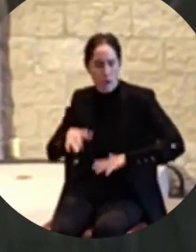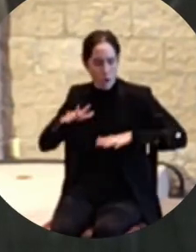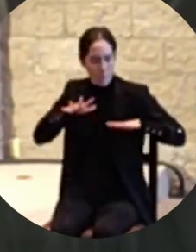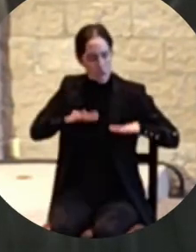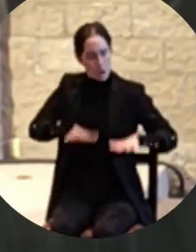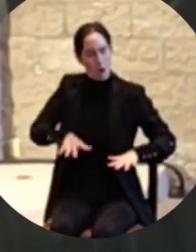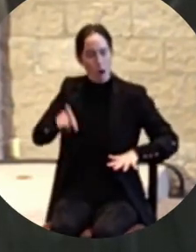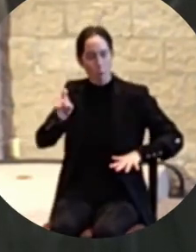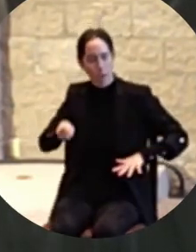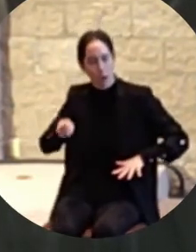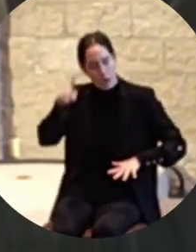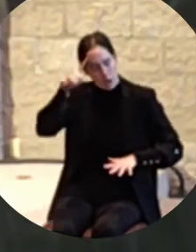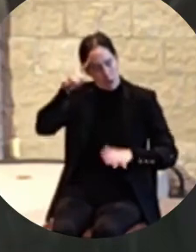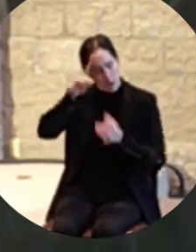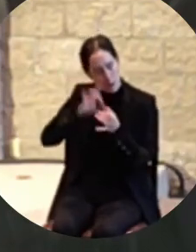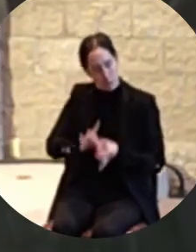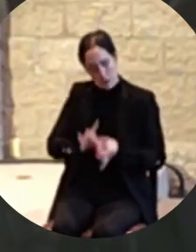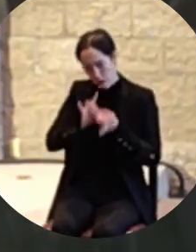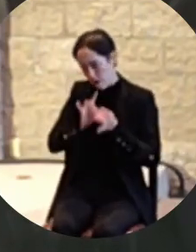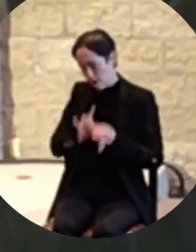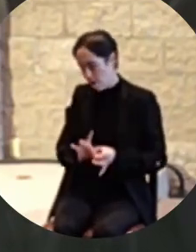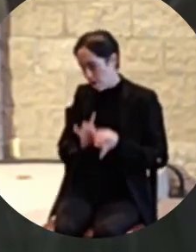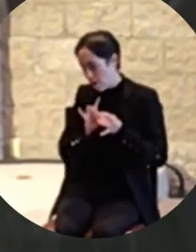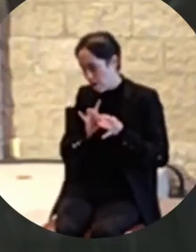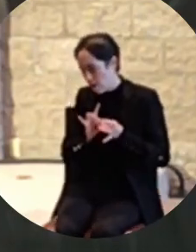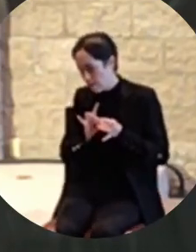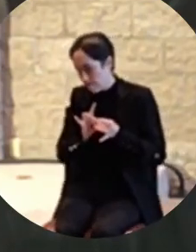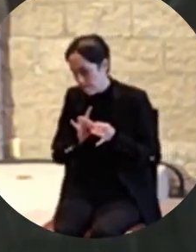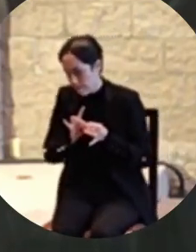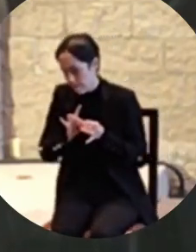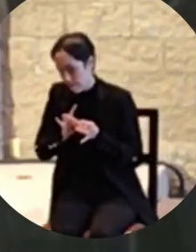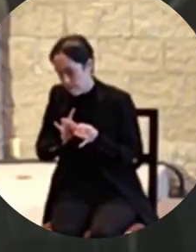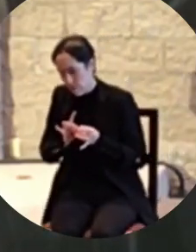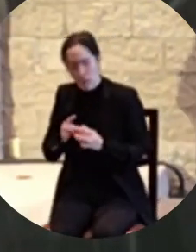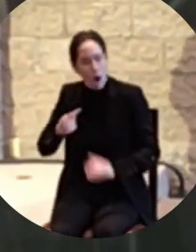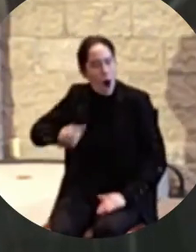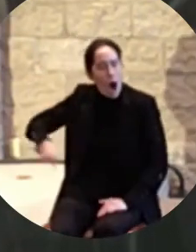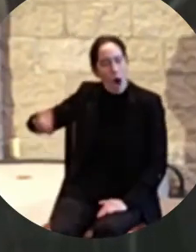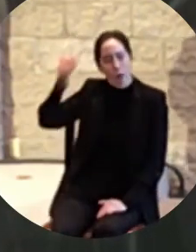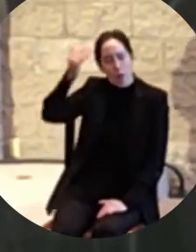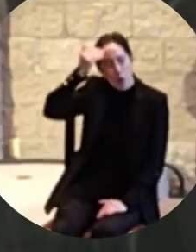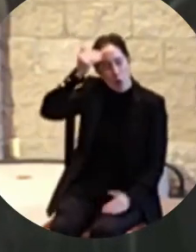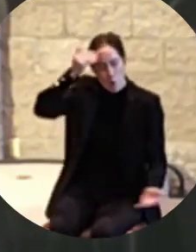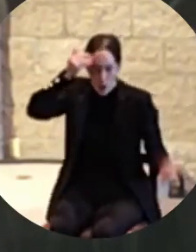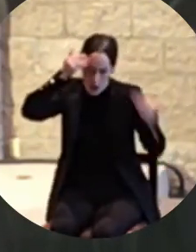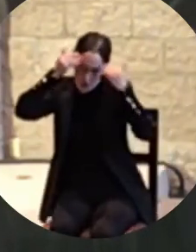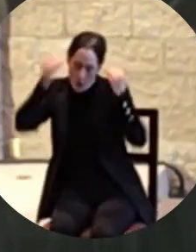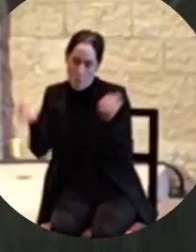All I know, all I know.